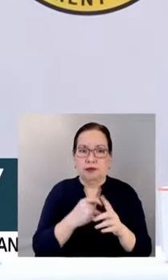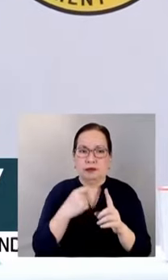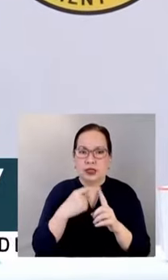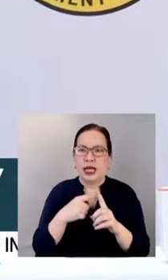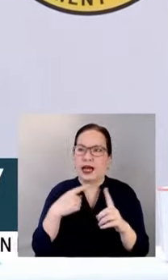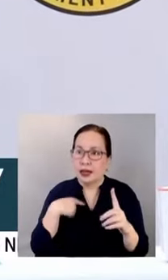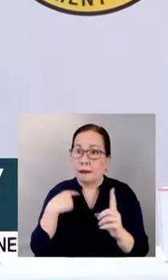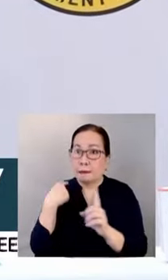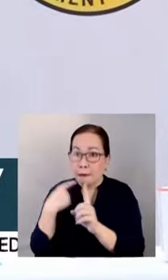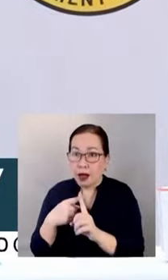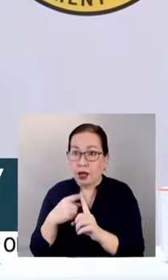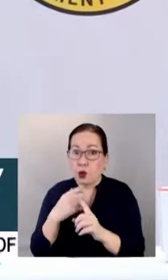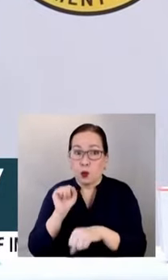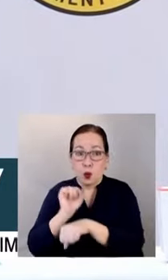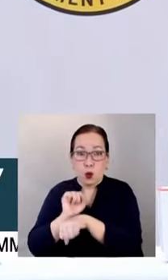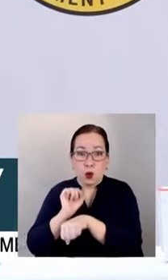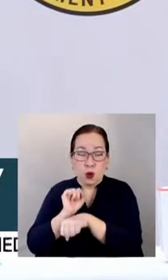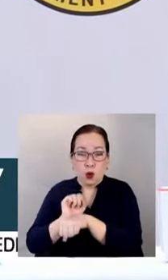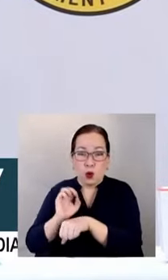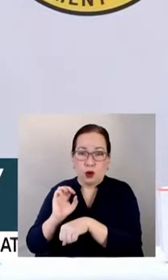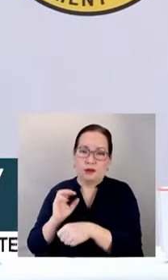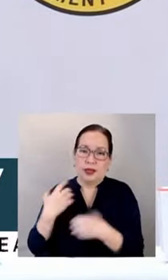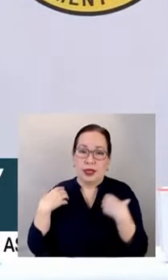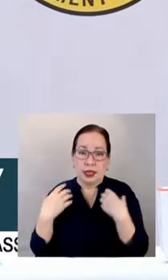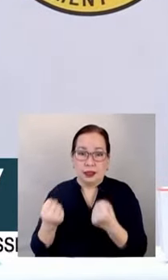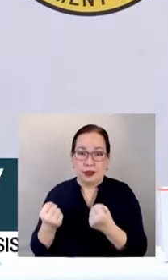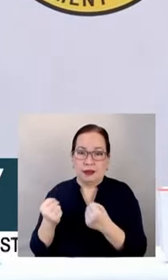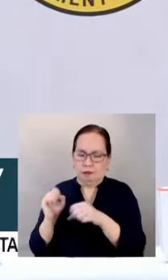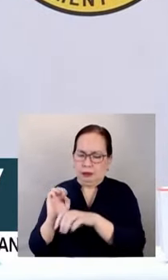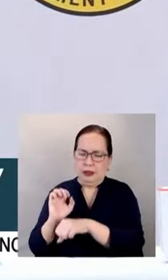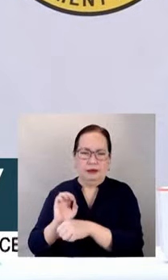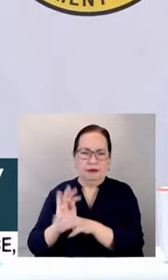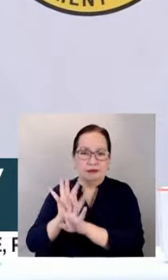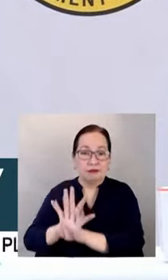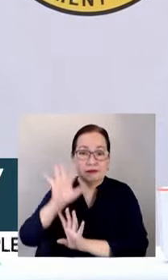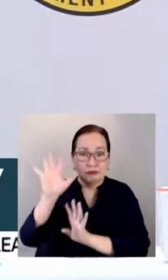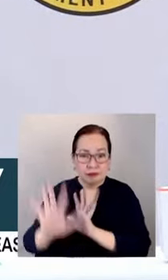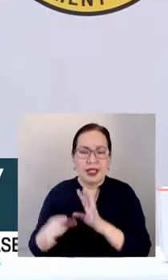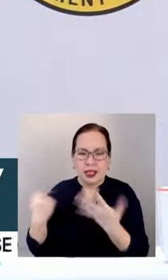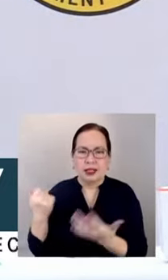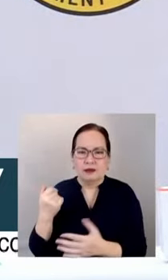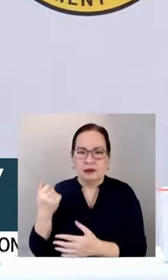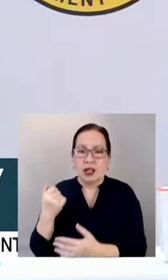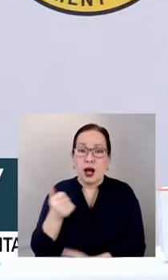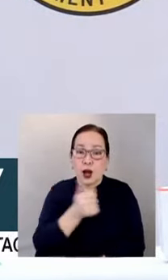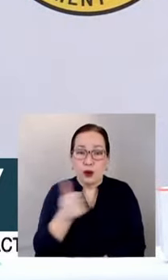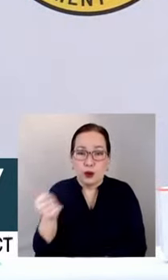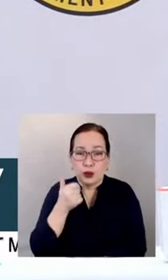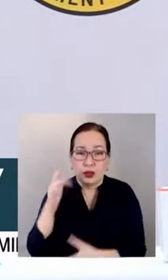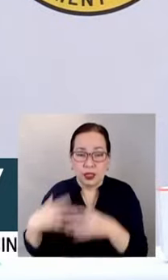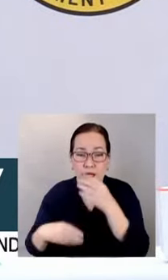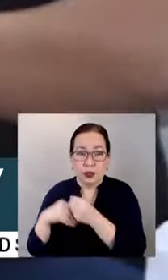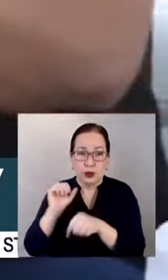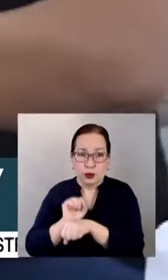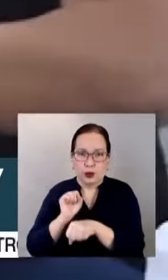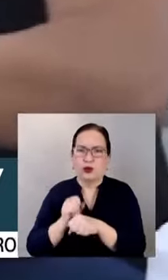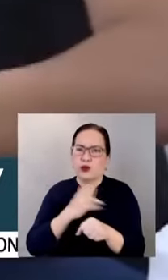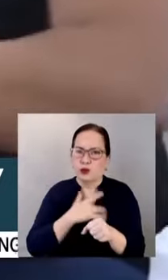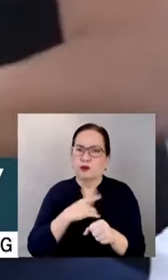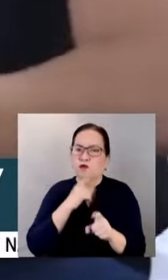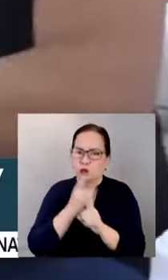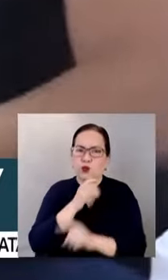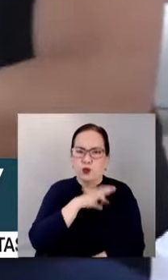sa mga healthcare workers natin, which is also anchored on the state of calamity. So it is still significant for us.